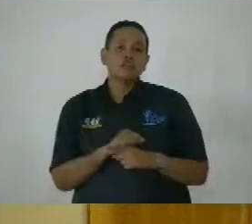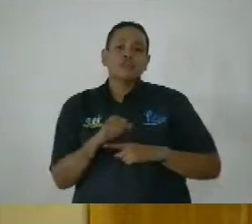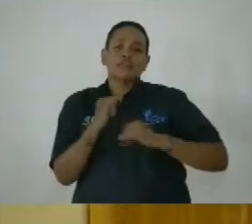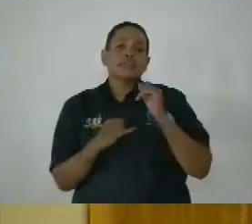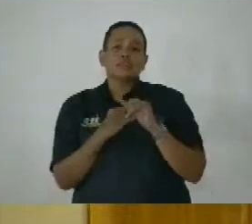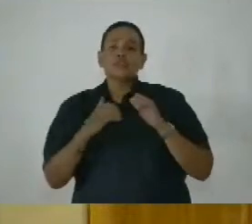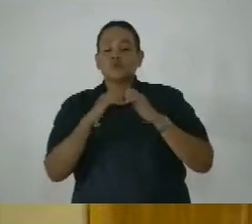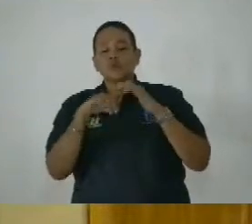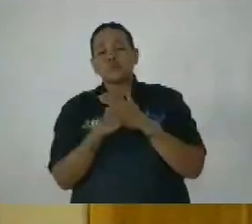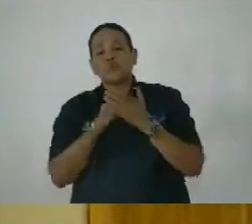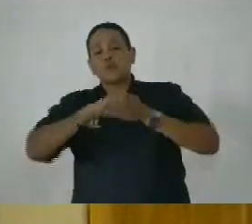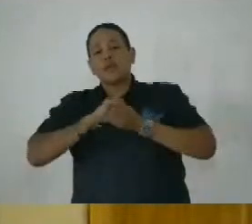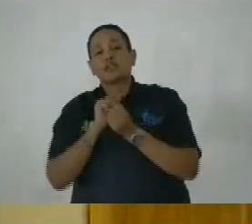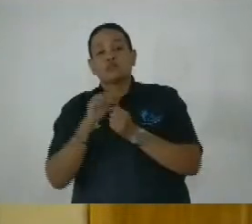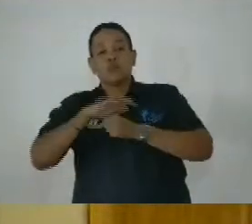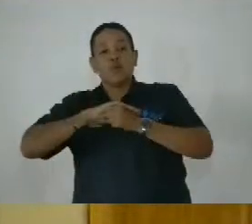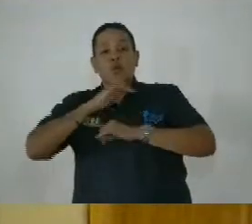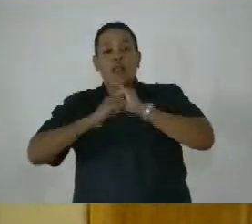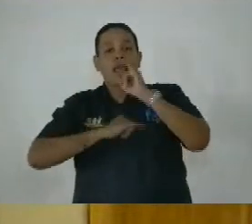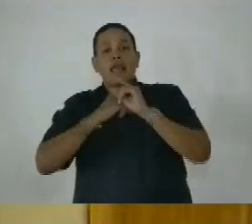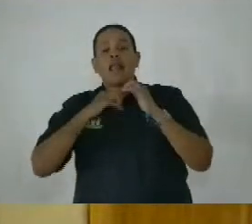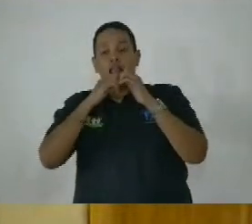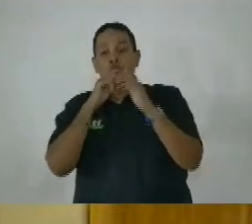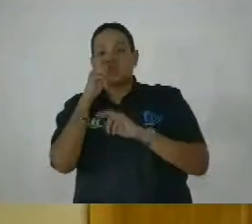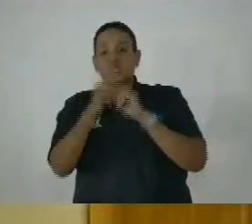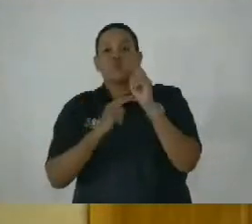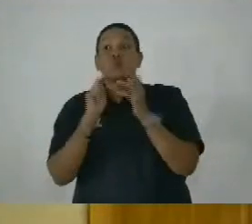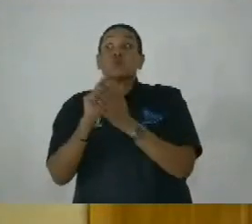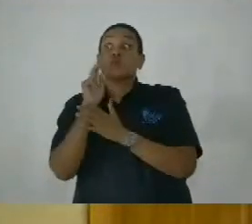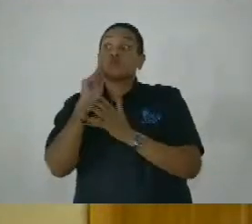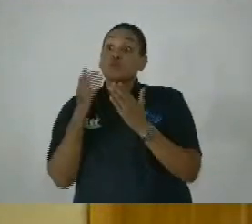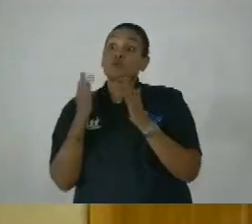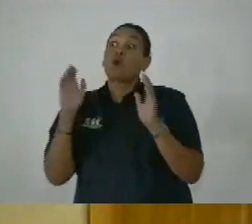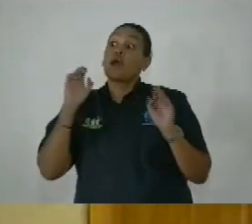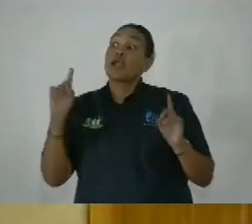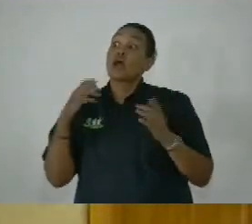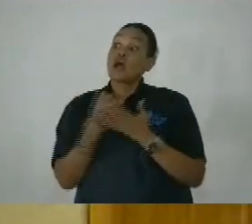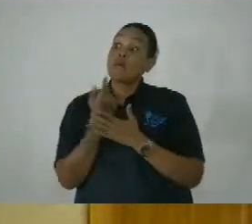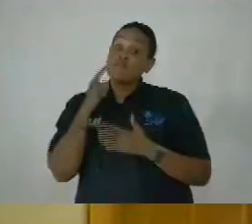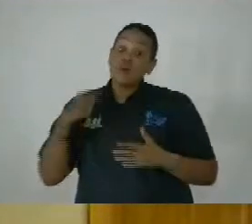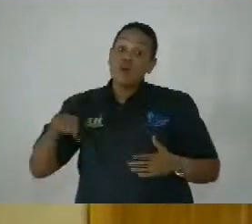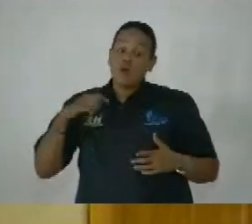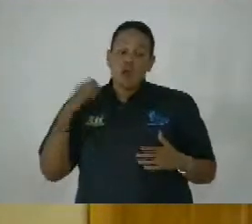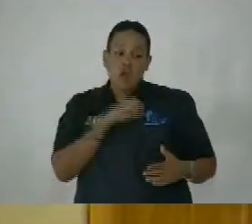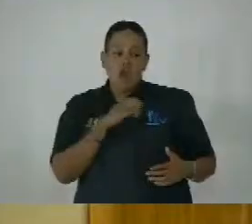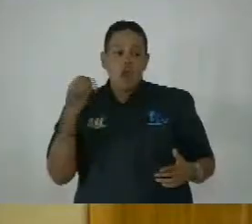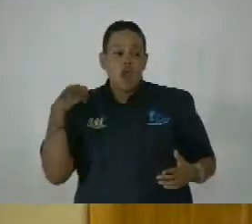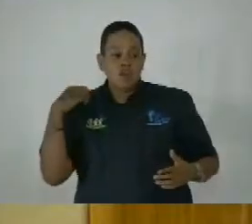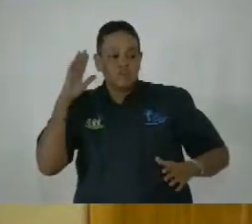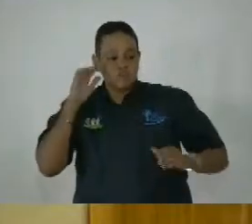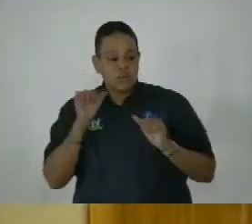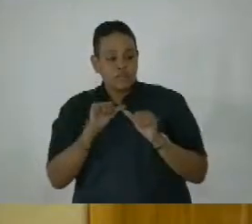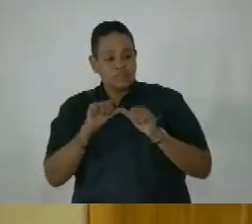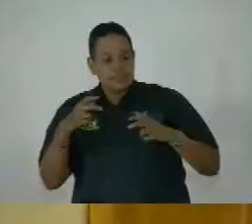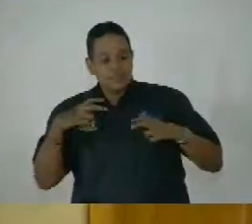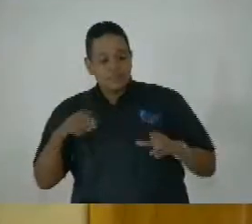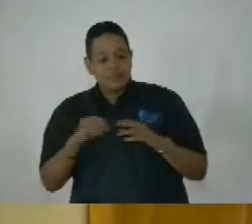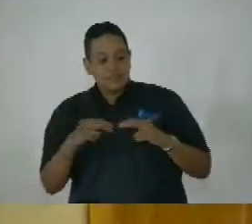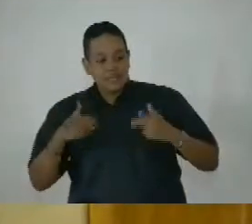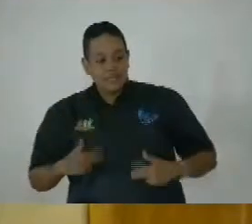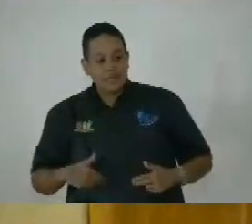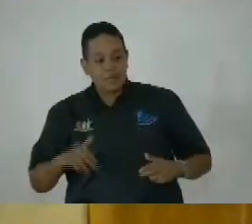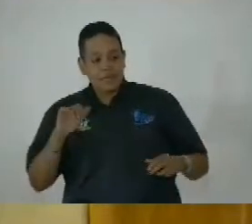new partnerships with local and international universities to broaden educational opportunities for officers. We'll continue to invest in the human capital of the